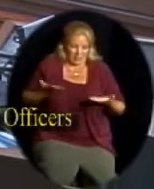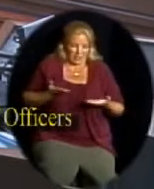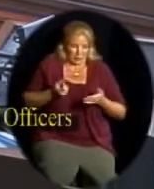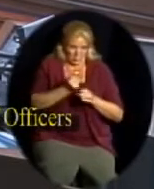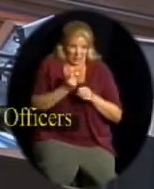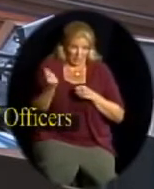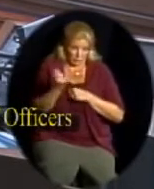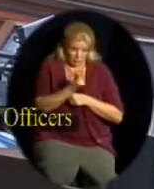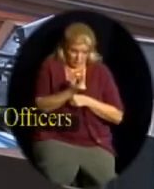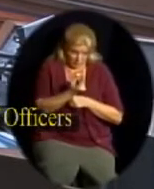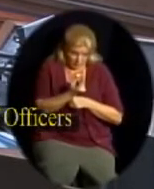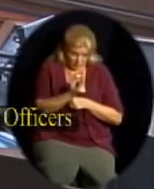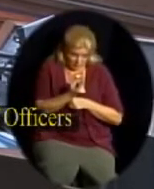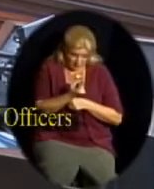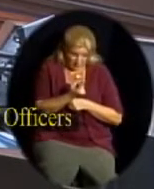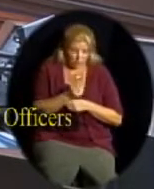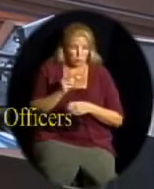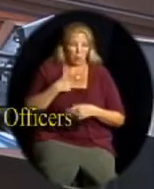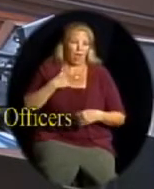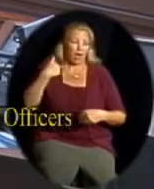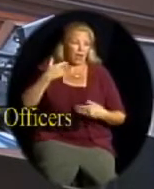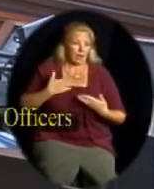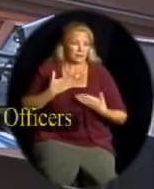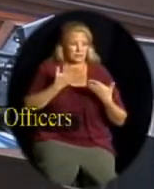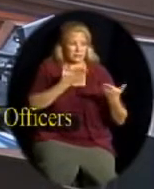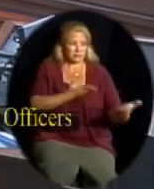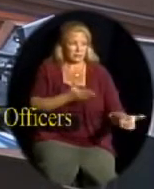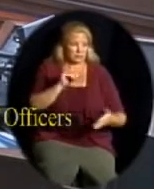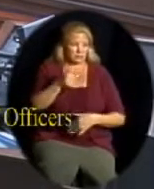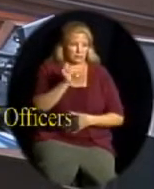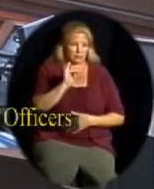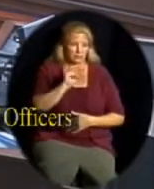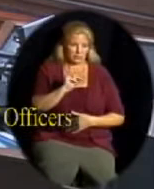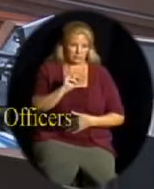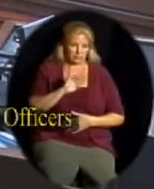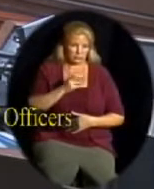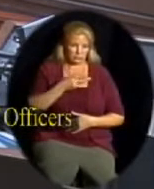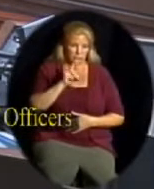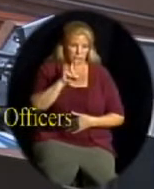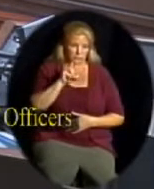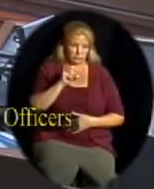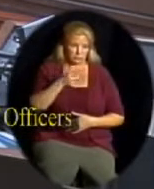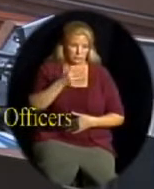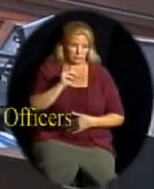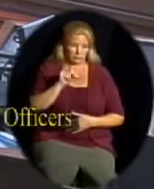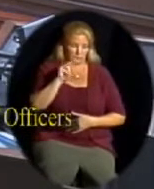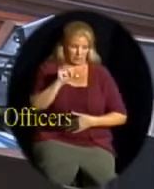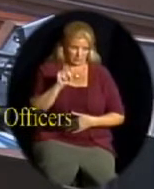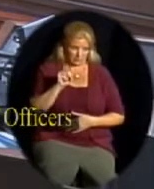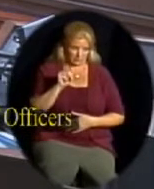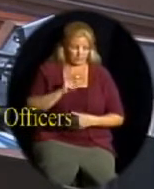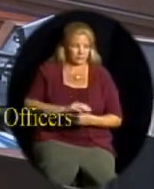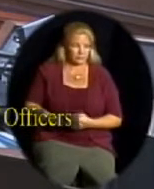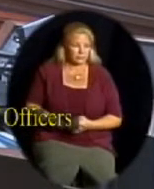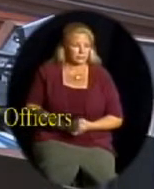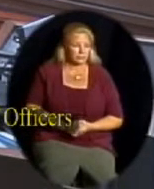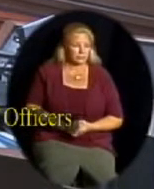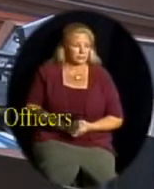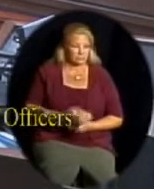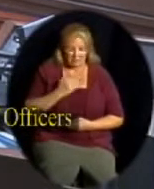Based on that, I would move to put Jim Churchman's name as a nominee. Thank you, Mr.